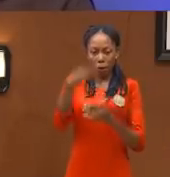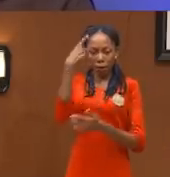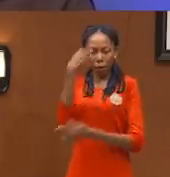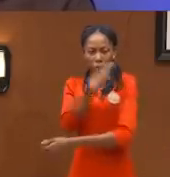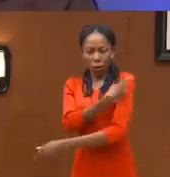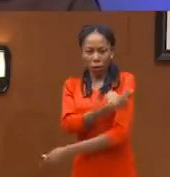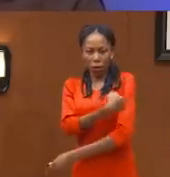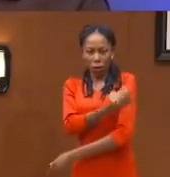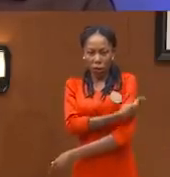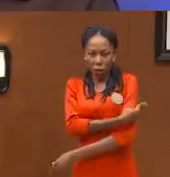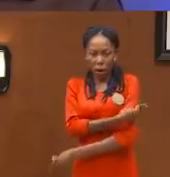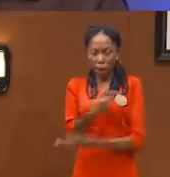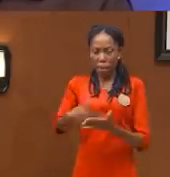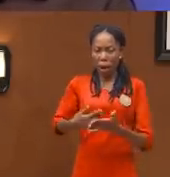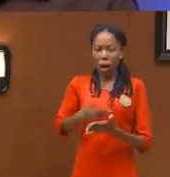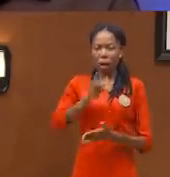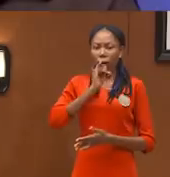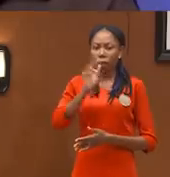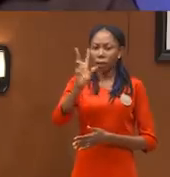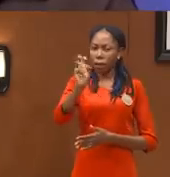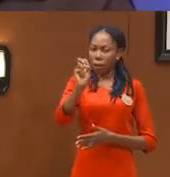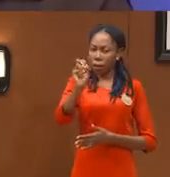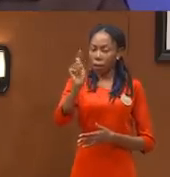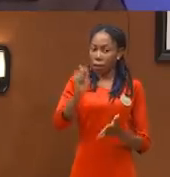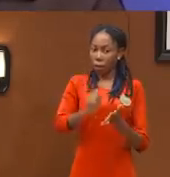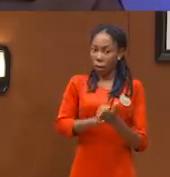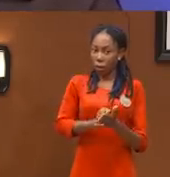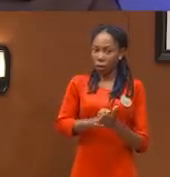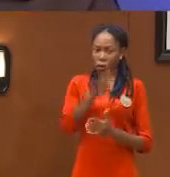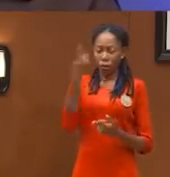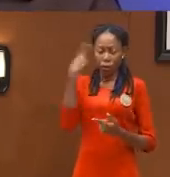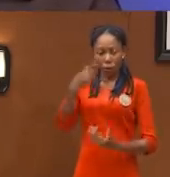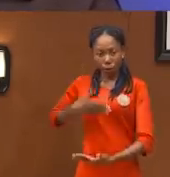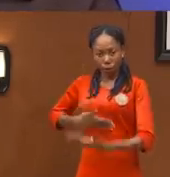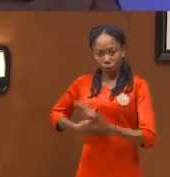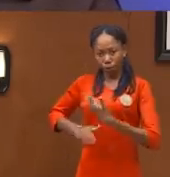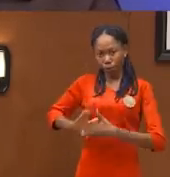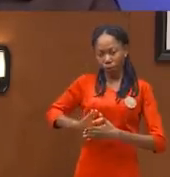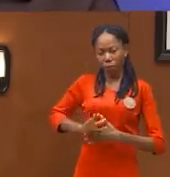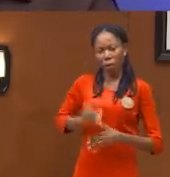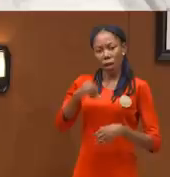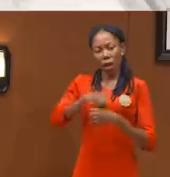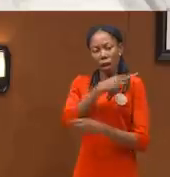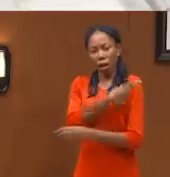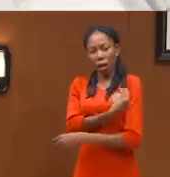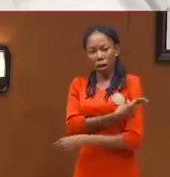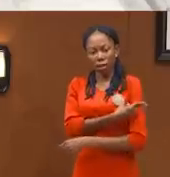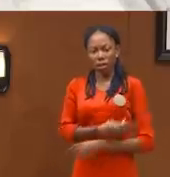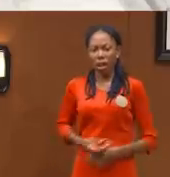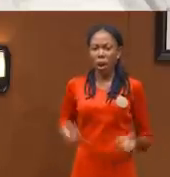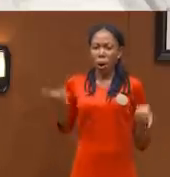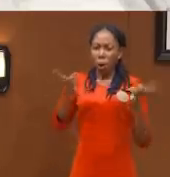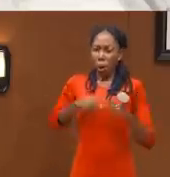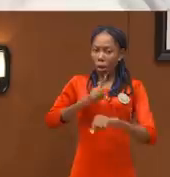normal delivery, was 30,000 naira. He said he's going to give me that one. I said, okay, fine. No problem now. On the day of